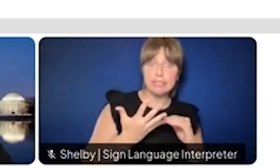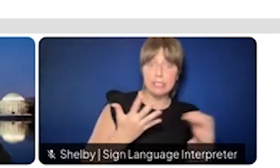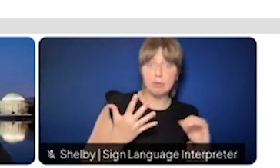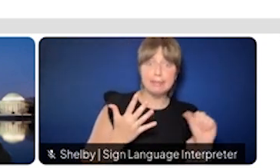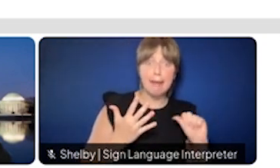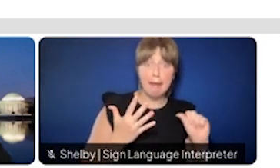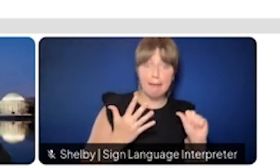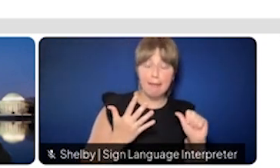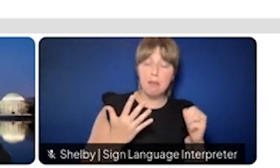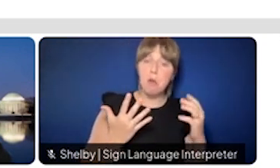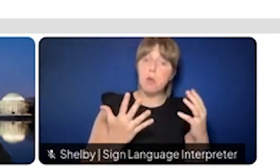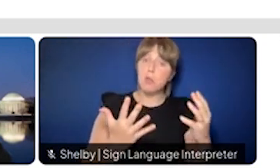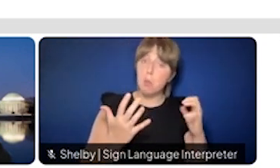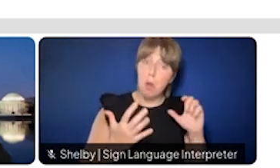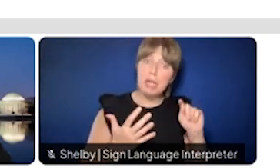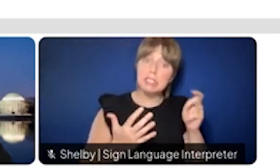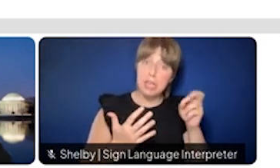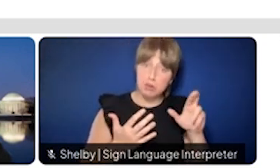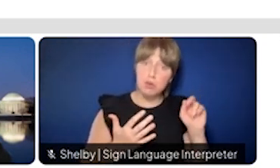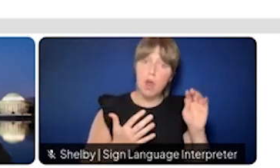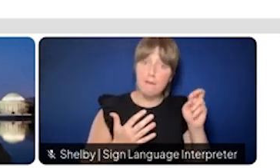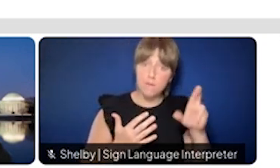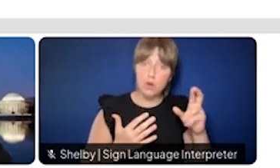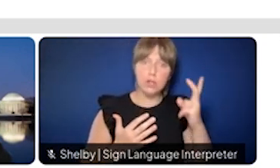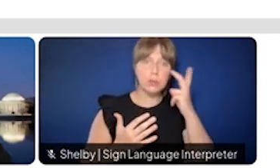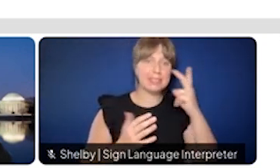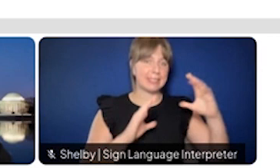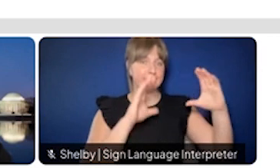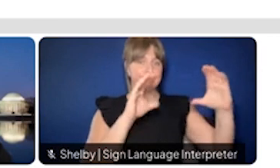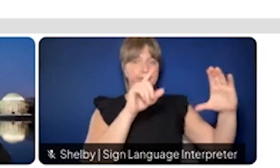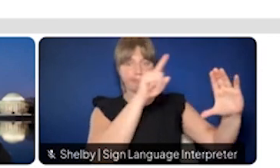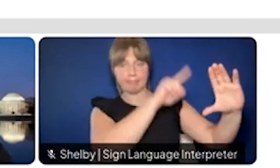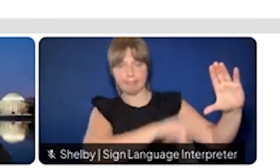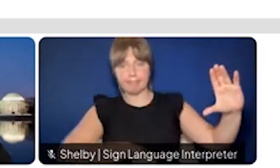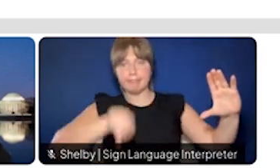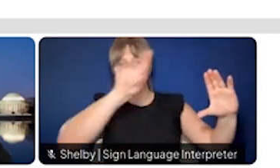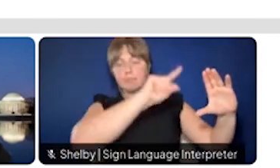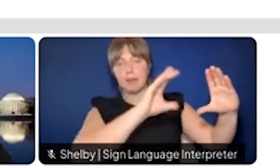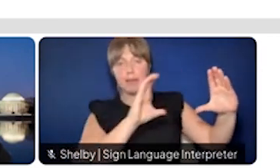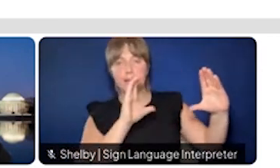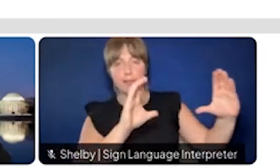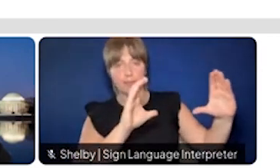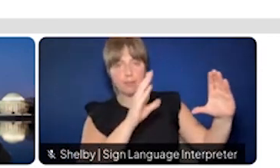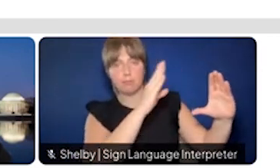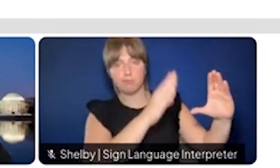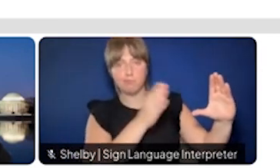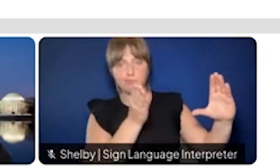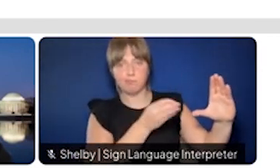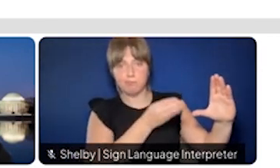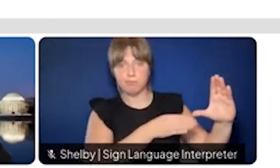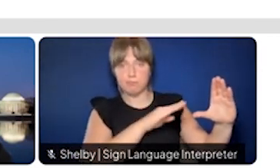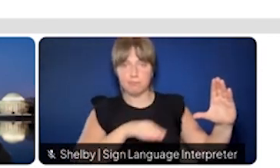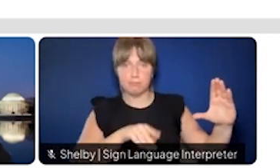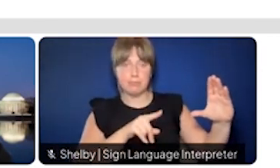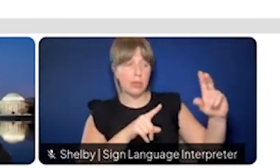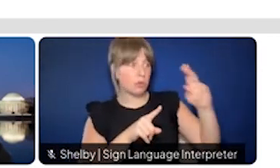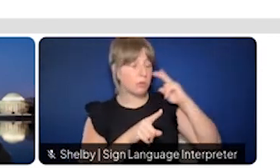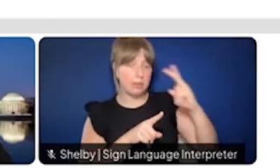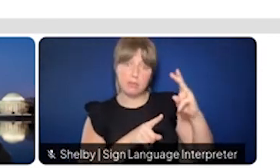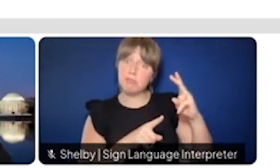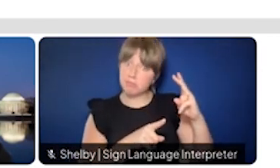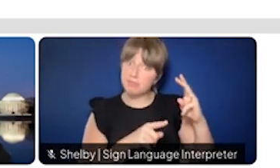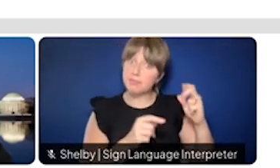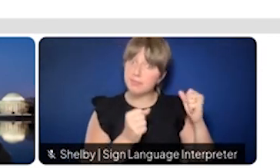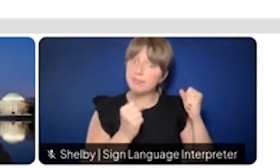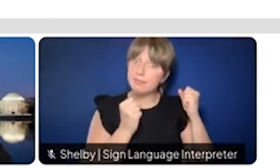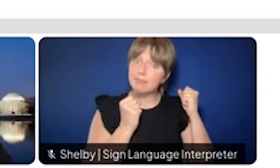indeed holding them. So you can look on that pie chart on the left of this page and see that there's a significant percentage of